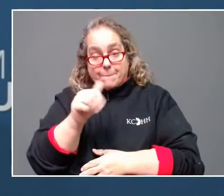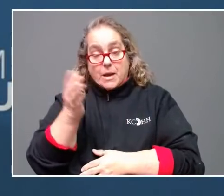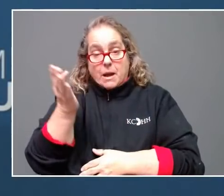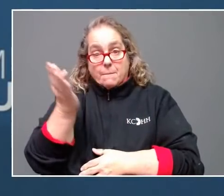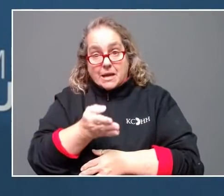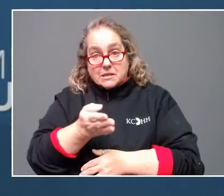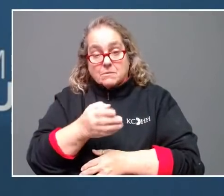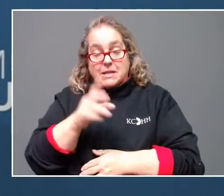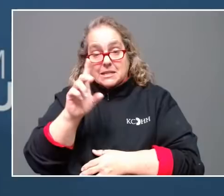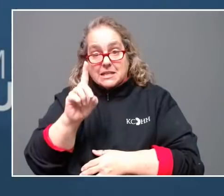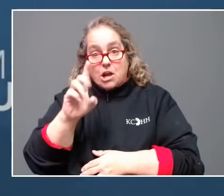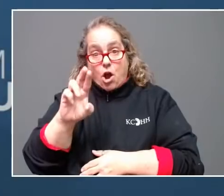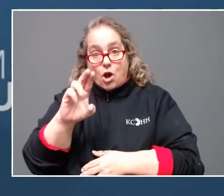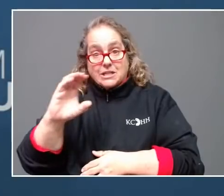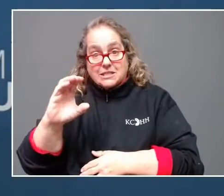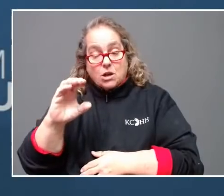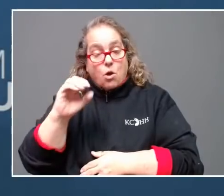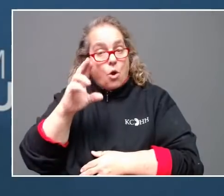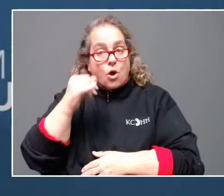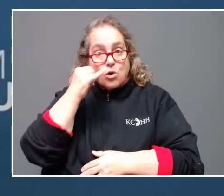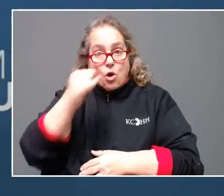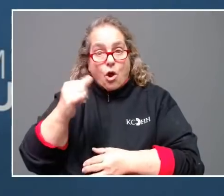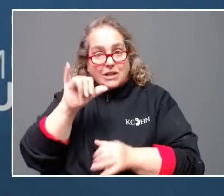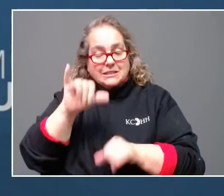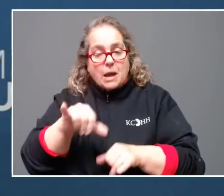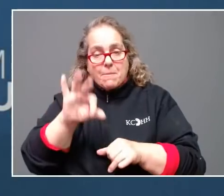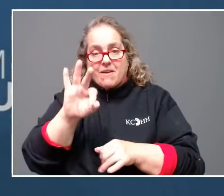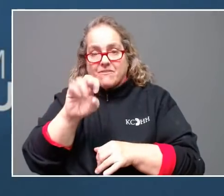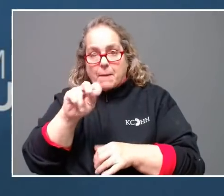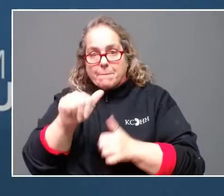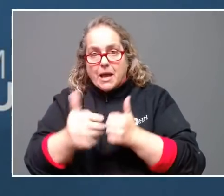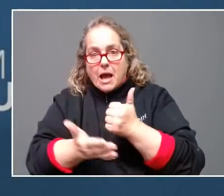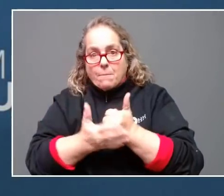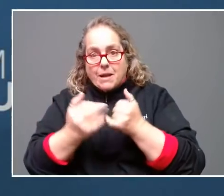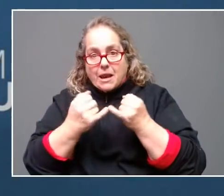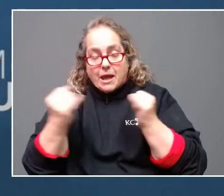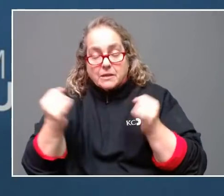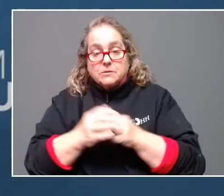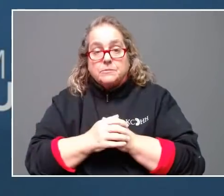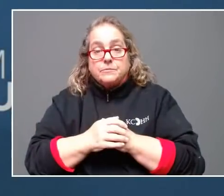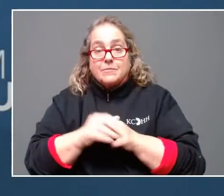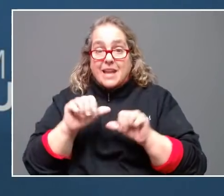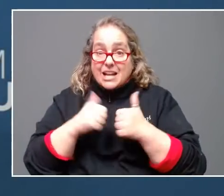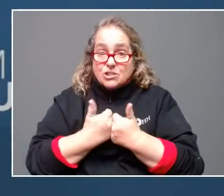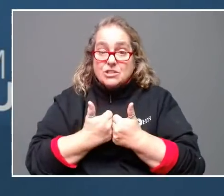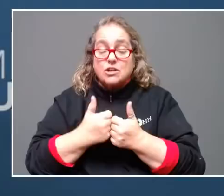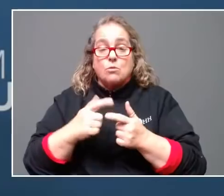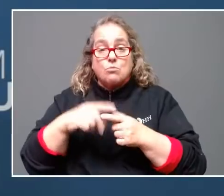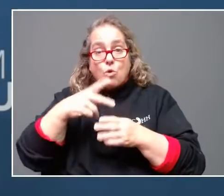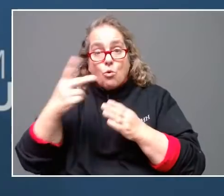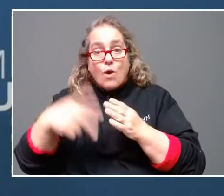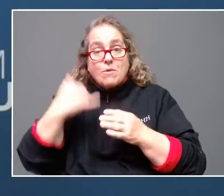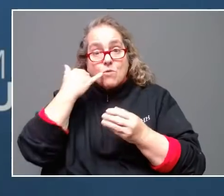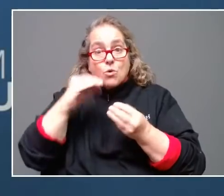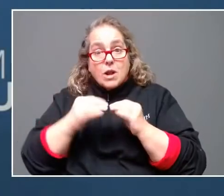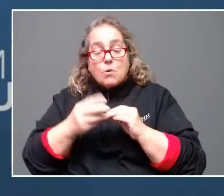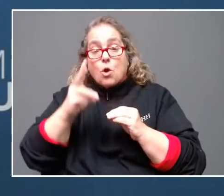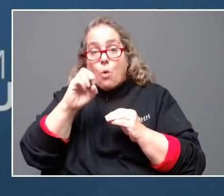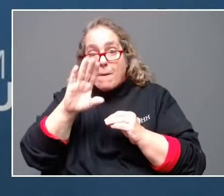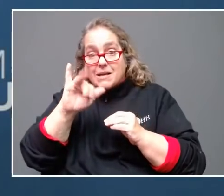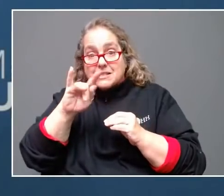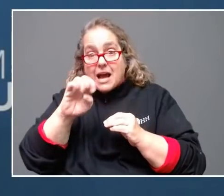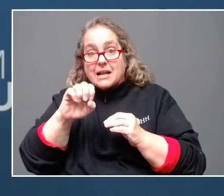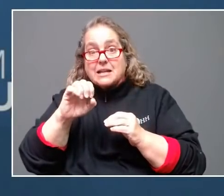fema.gov/DRC or call the same FEMA helpline. A breakdown of agencies, programs, phone numbers, and website links to assist